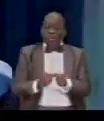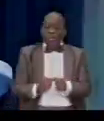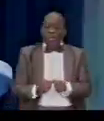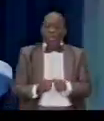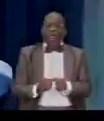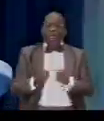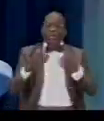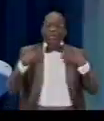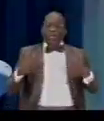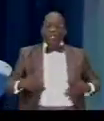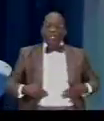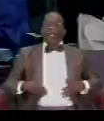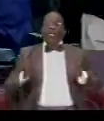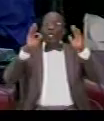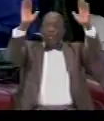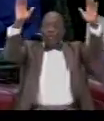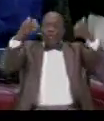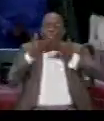without numbers.